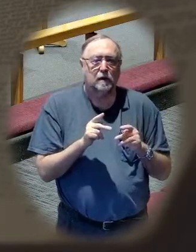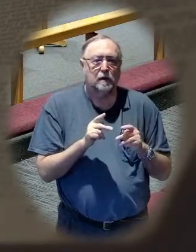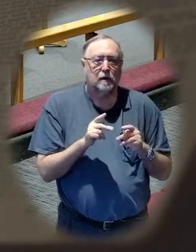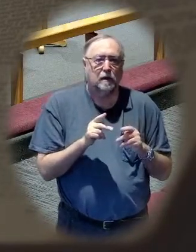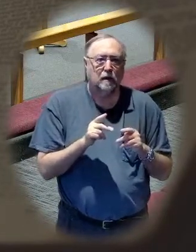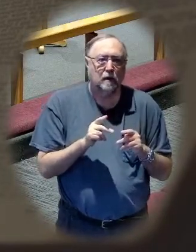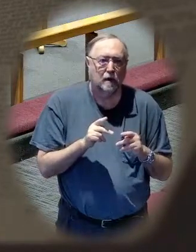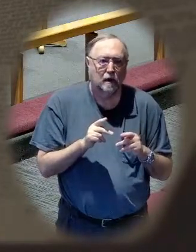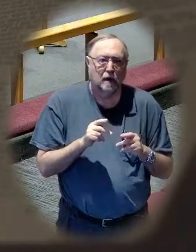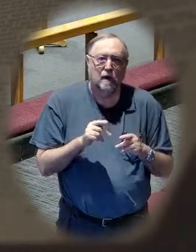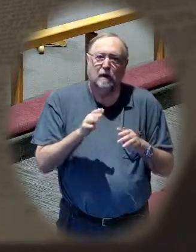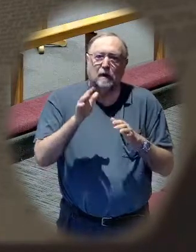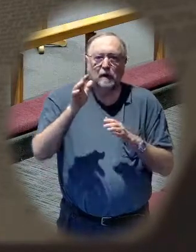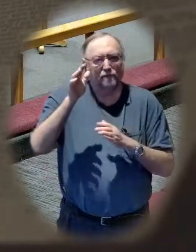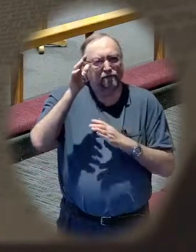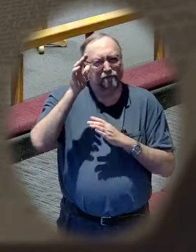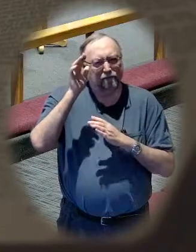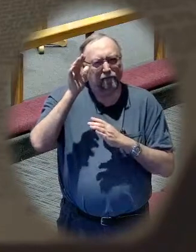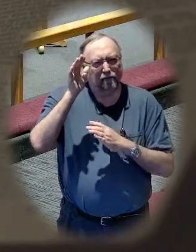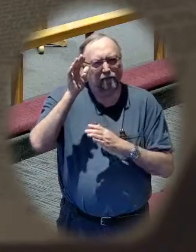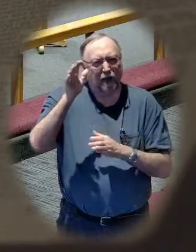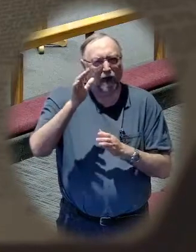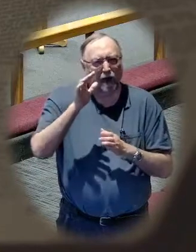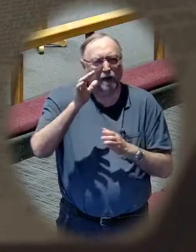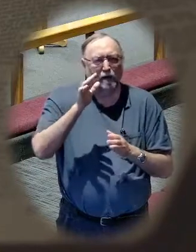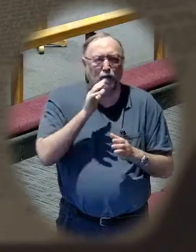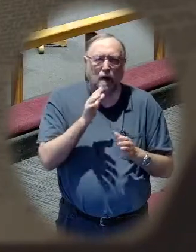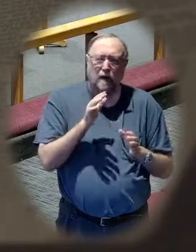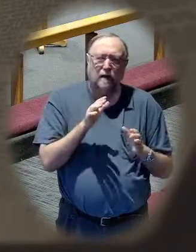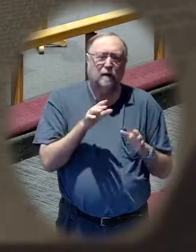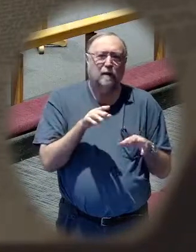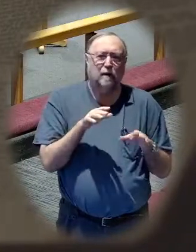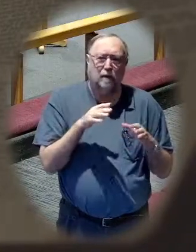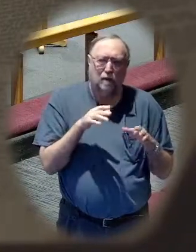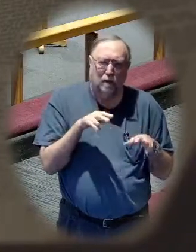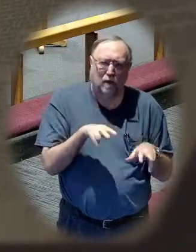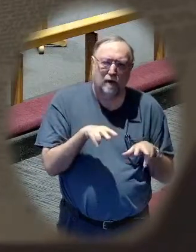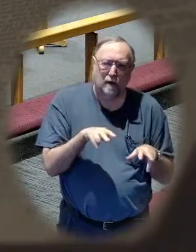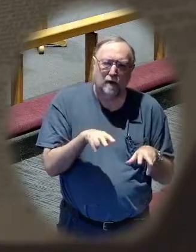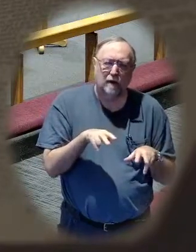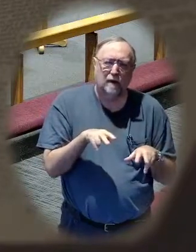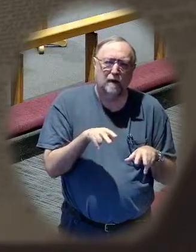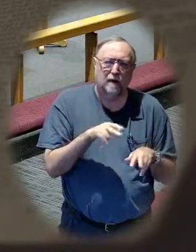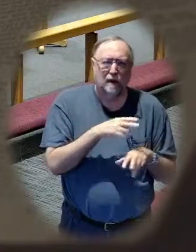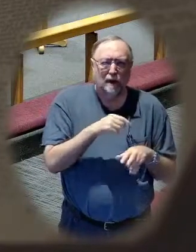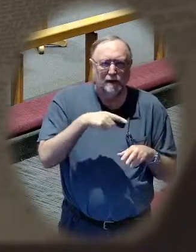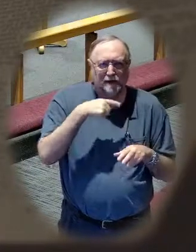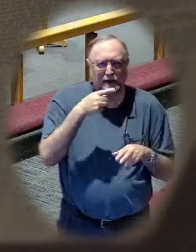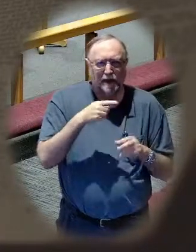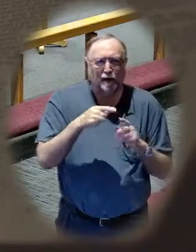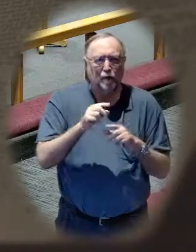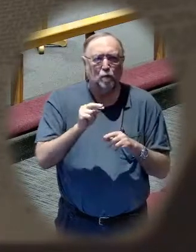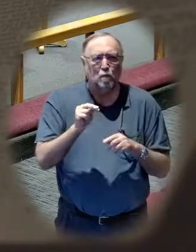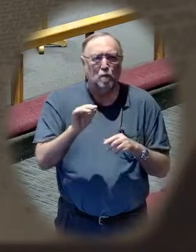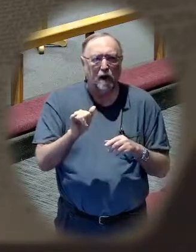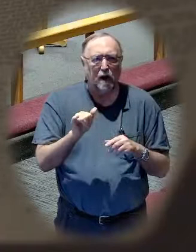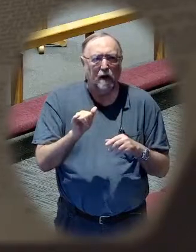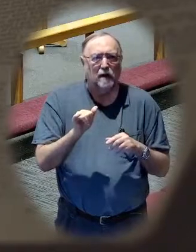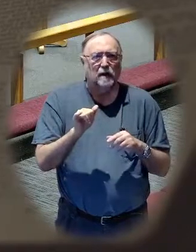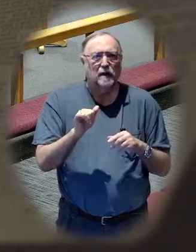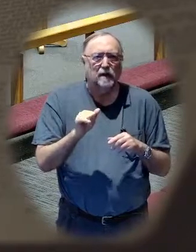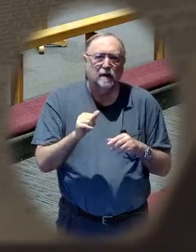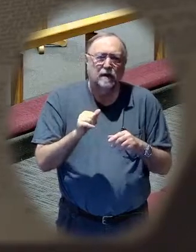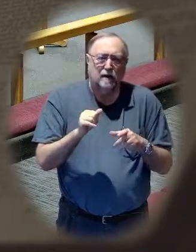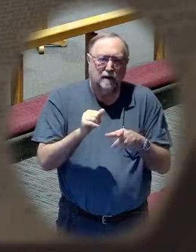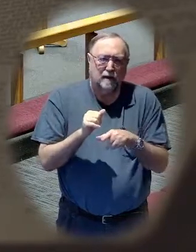and his mother marveled at what was said about him. And Simeon blessed them and said to Mary his mother, "Behold, this child is